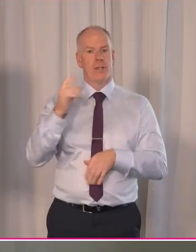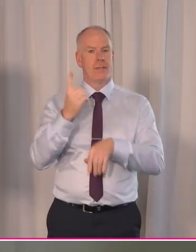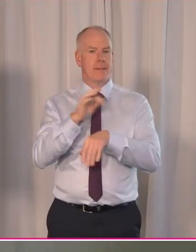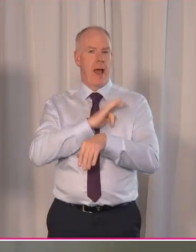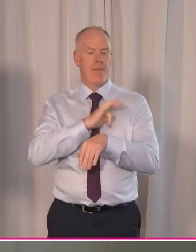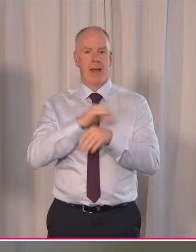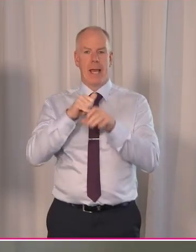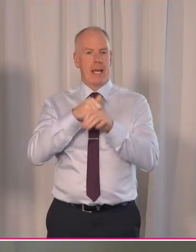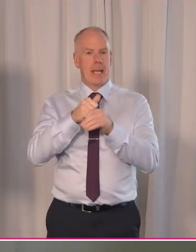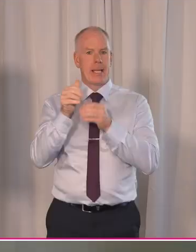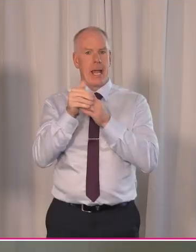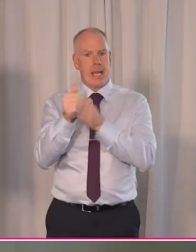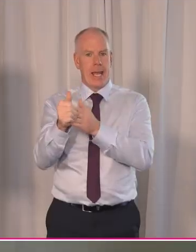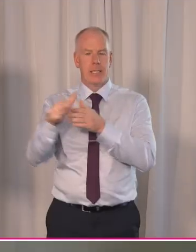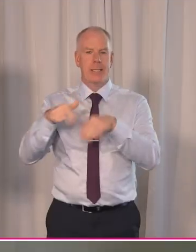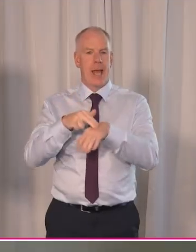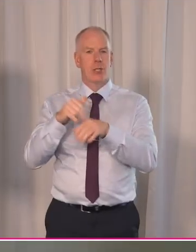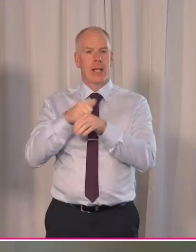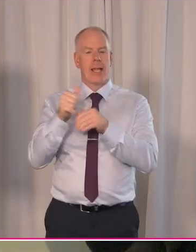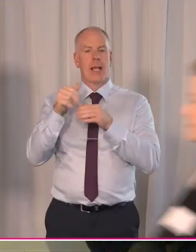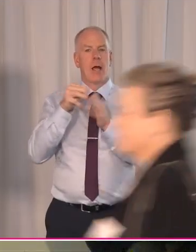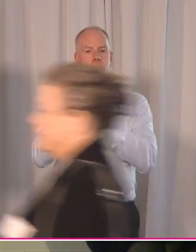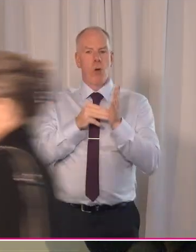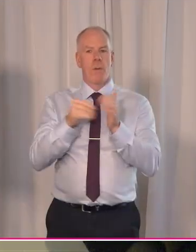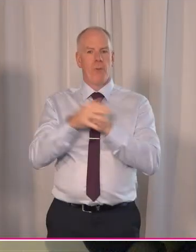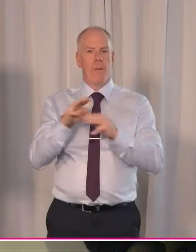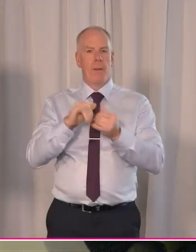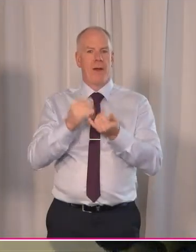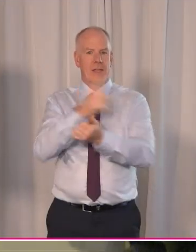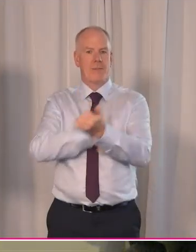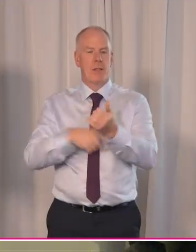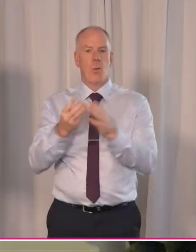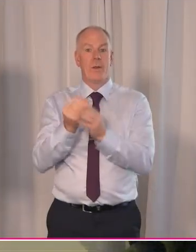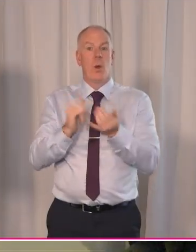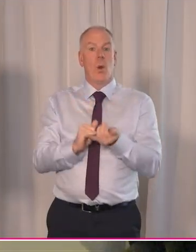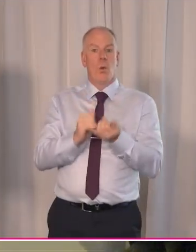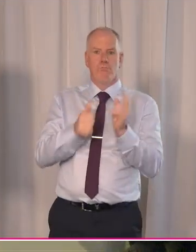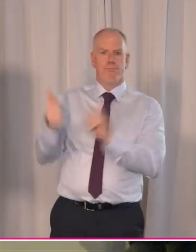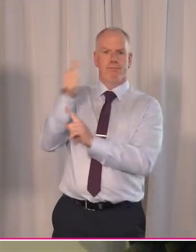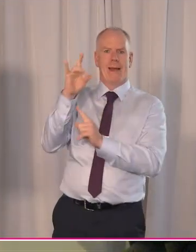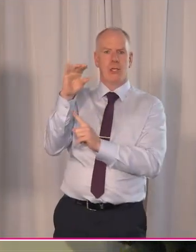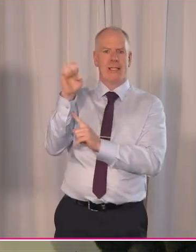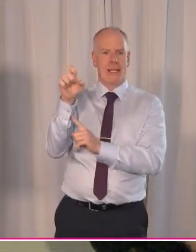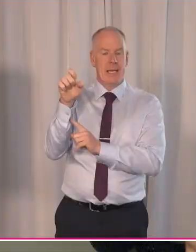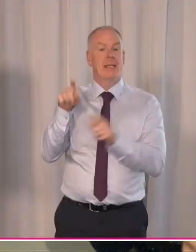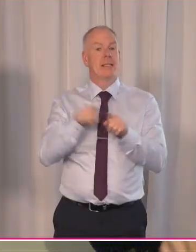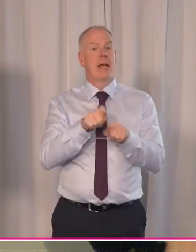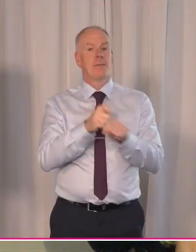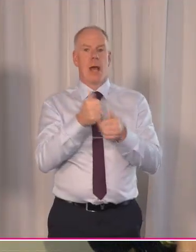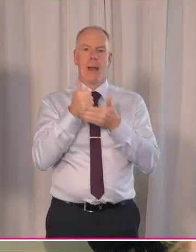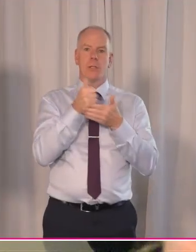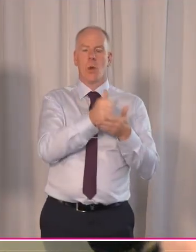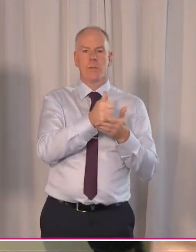lead of the National Clinical Programme for People with Disability with the Health Service Executive. She's also an Associate Professor